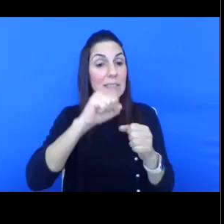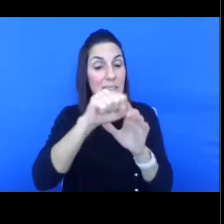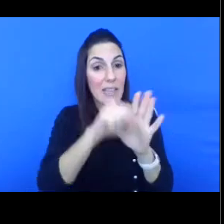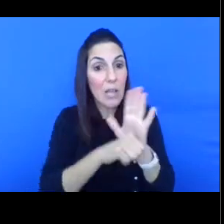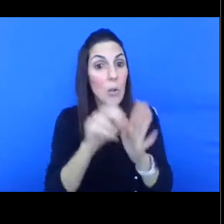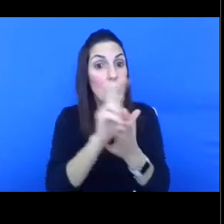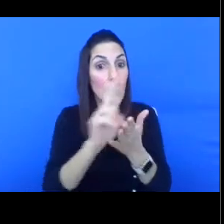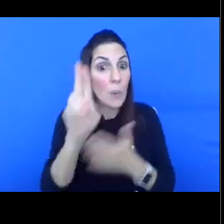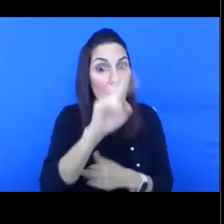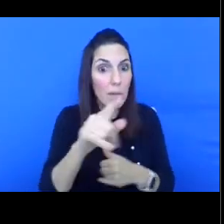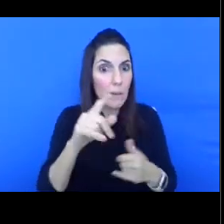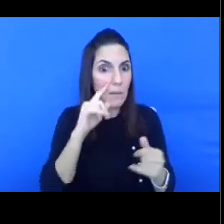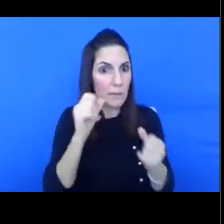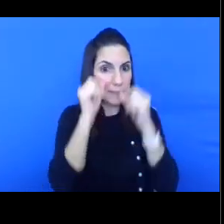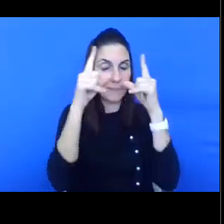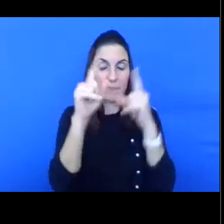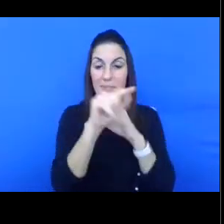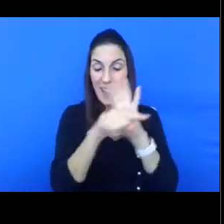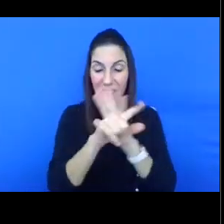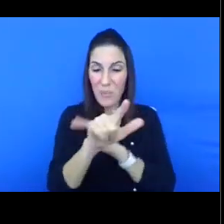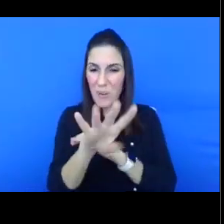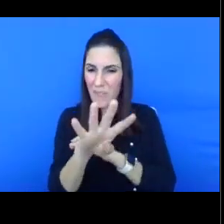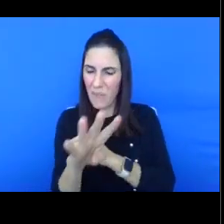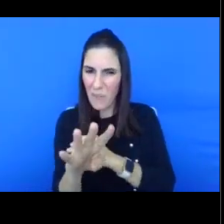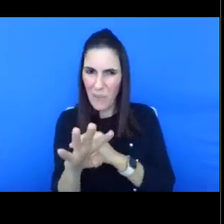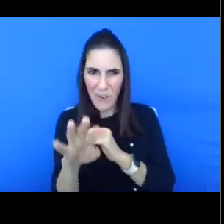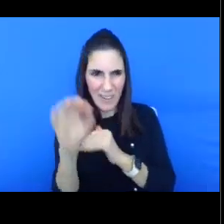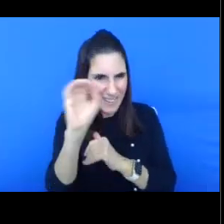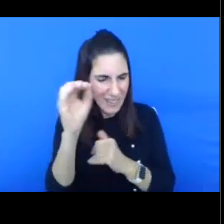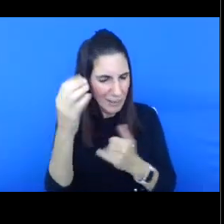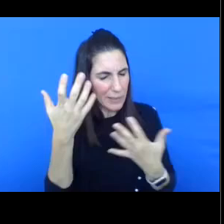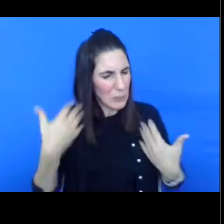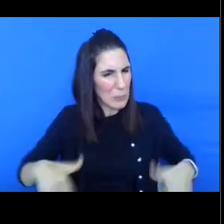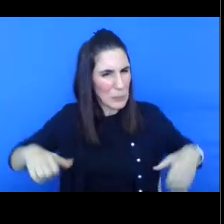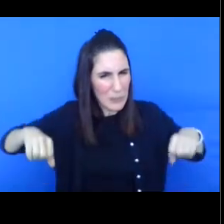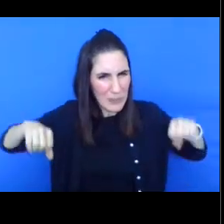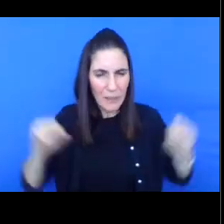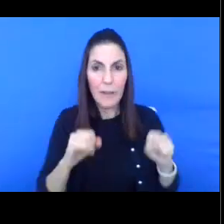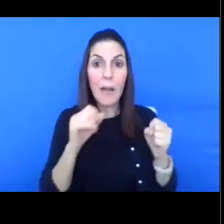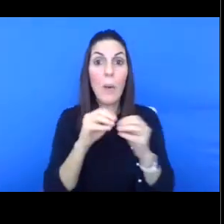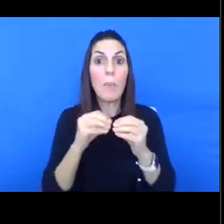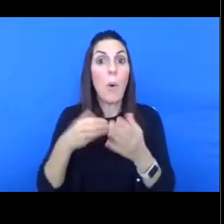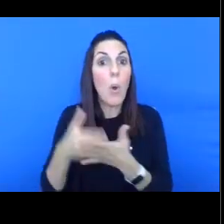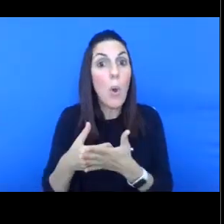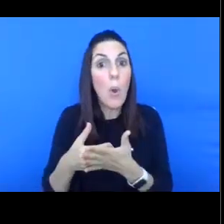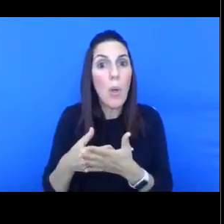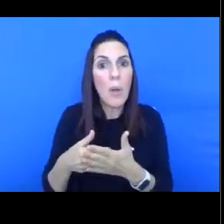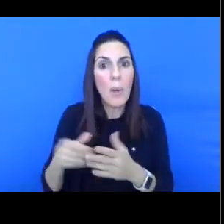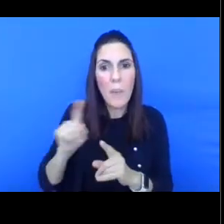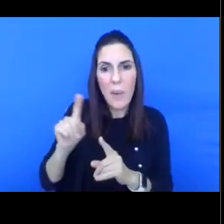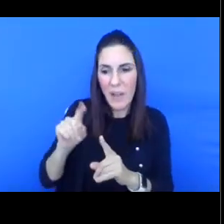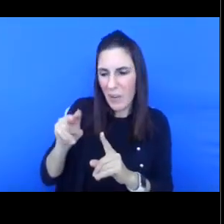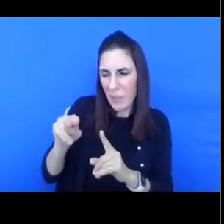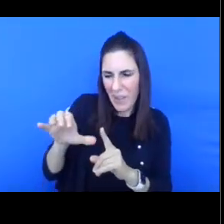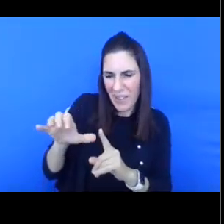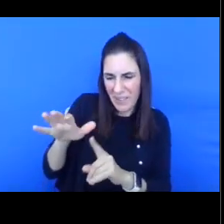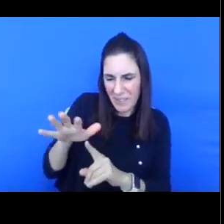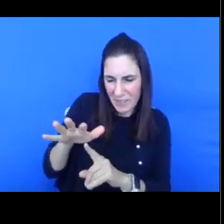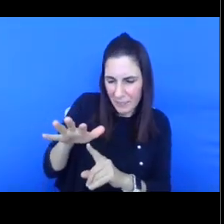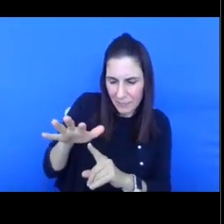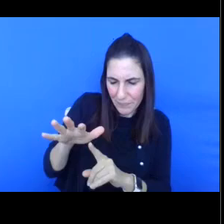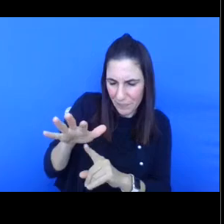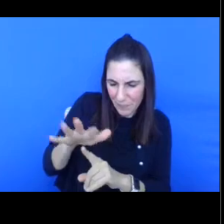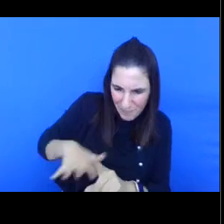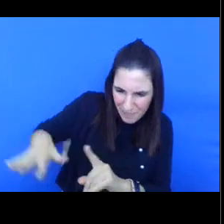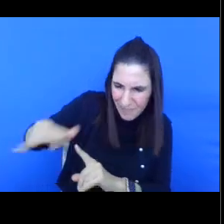temperature of negative 24 degrees. Let's come back a little closer to home. Let's go to our friends in Morehead City, North Carolina, near the Outer Banks.